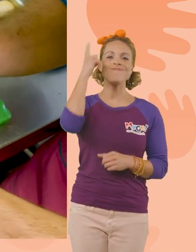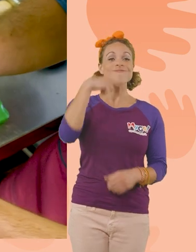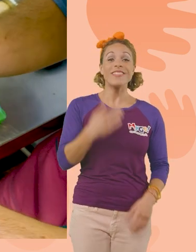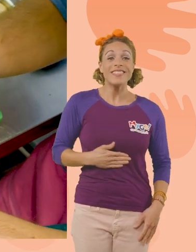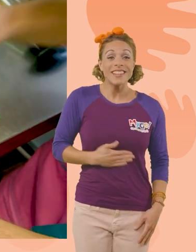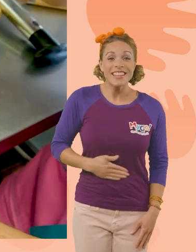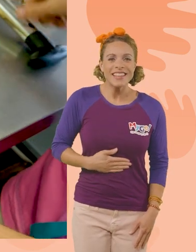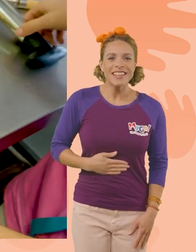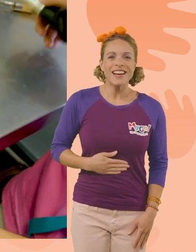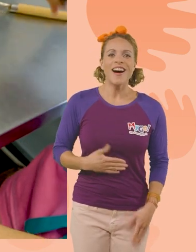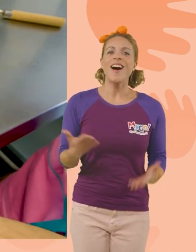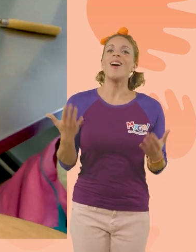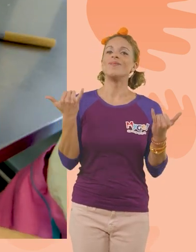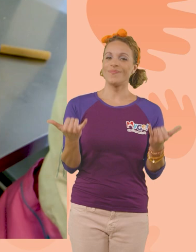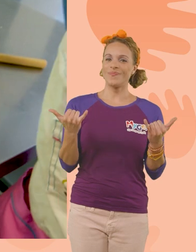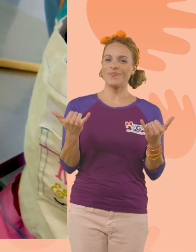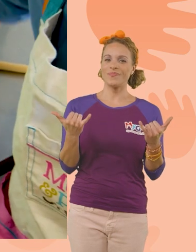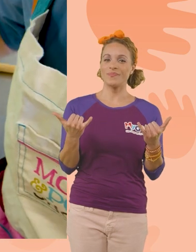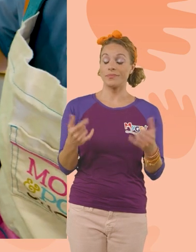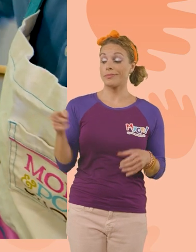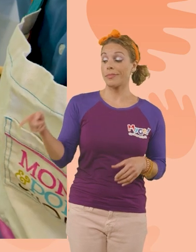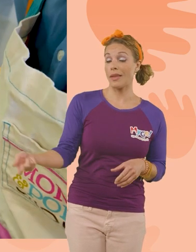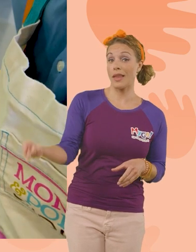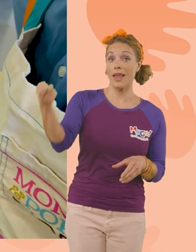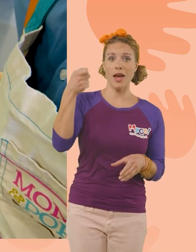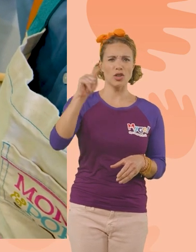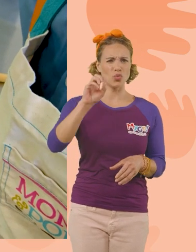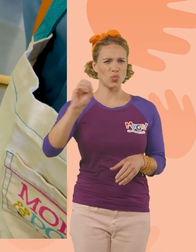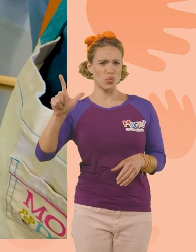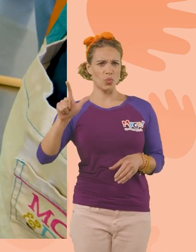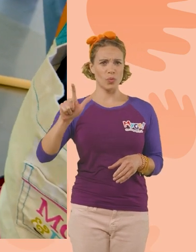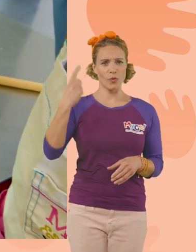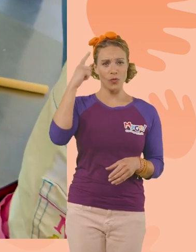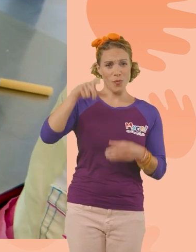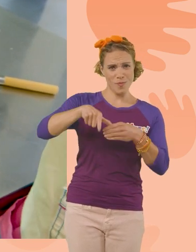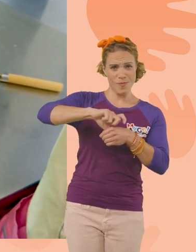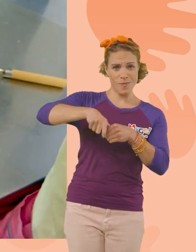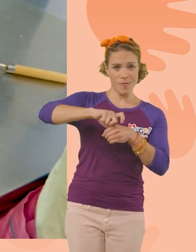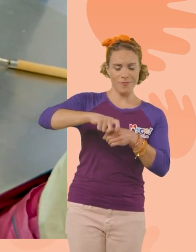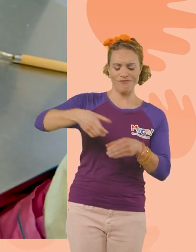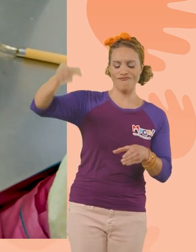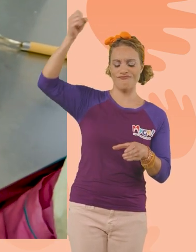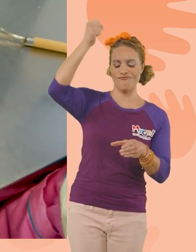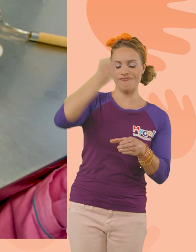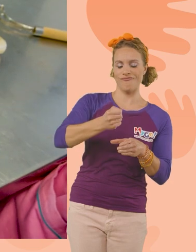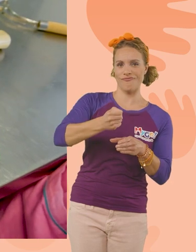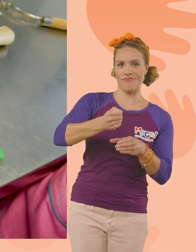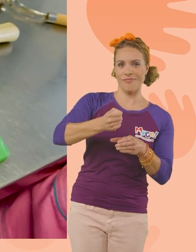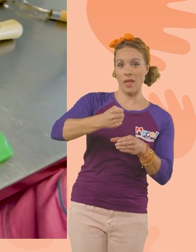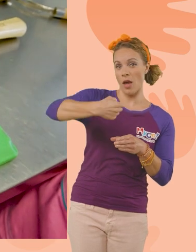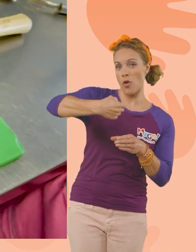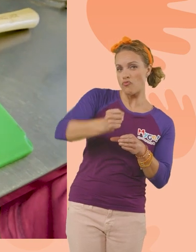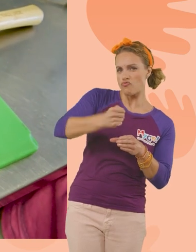so yummy. So now we take this pineapple tool, put it right on top.